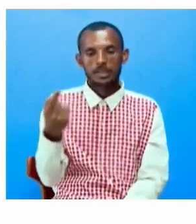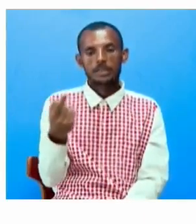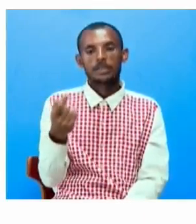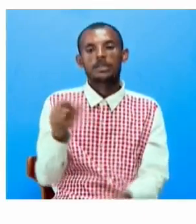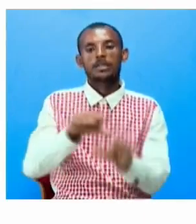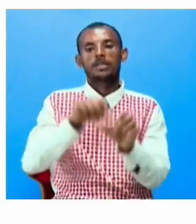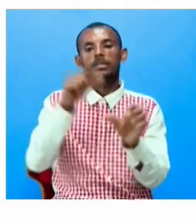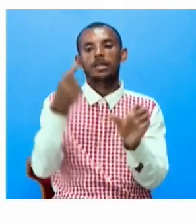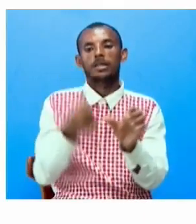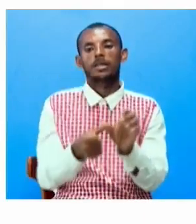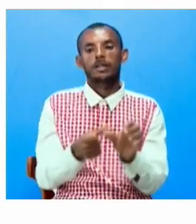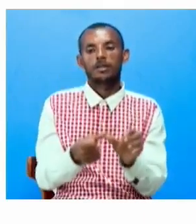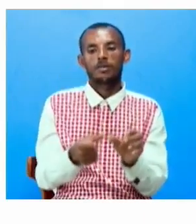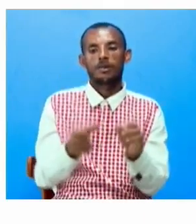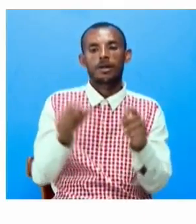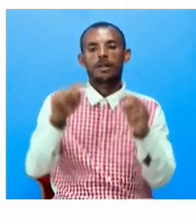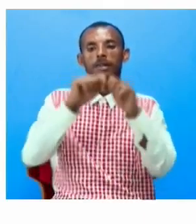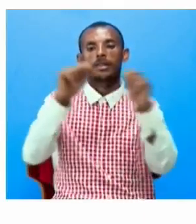of each angle of the triangle.